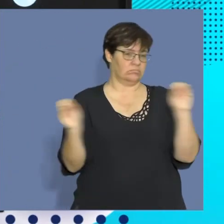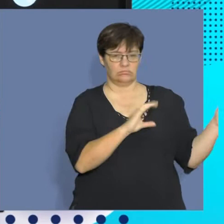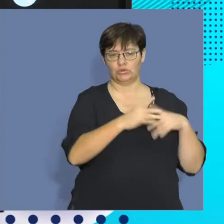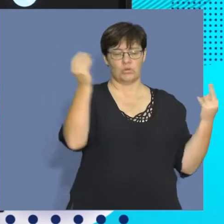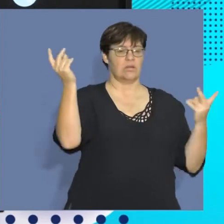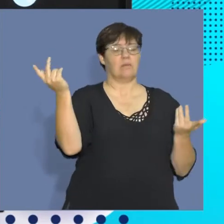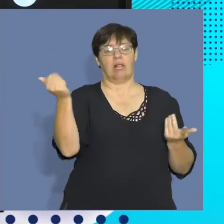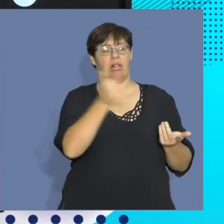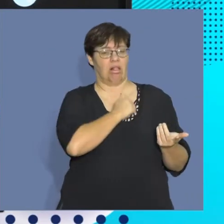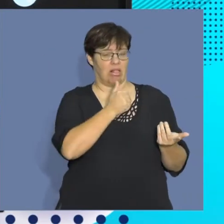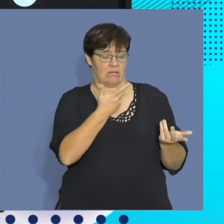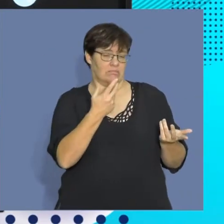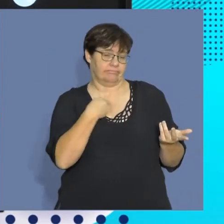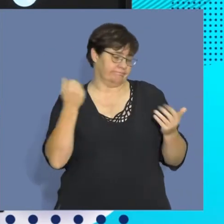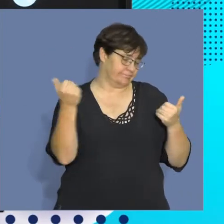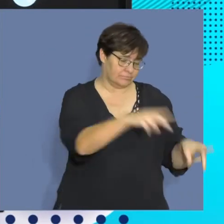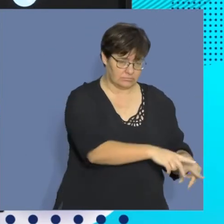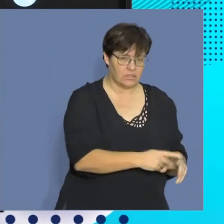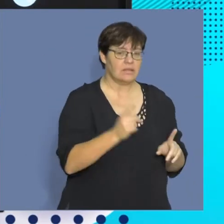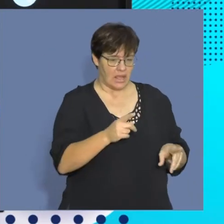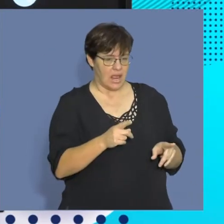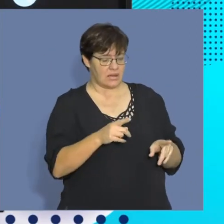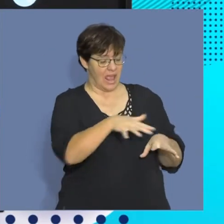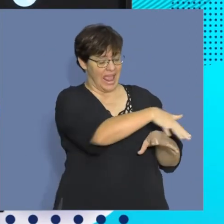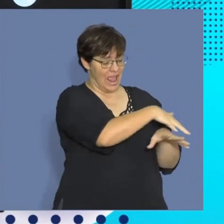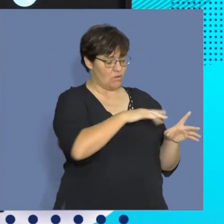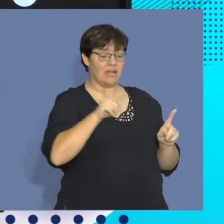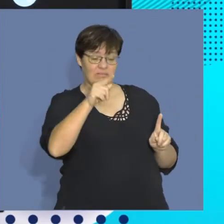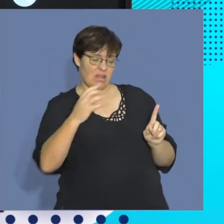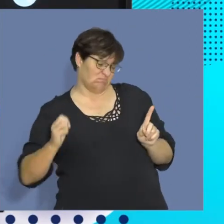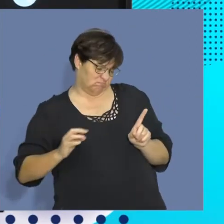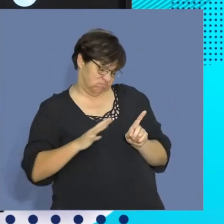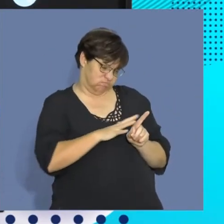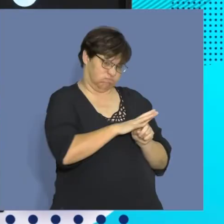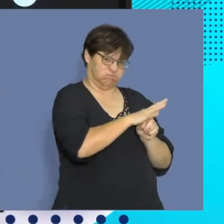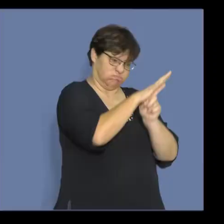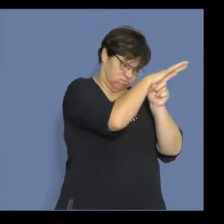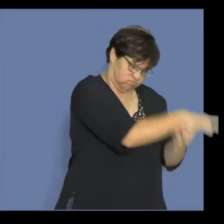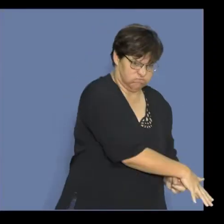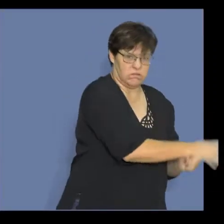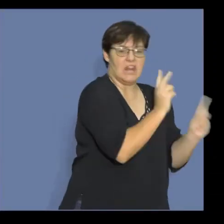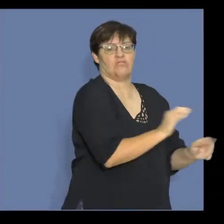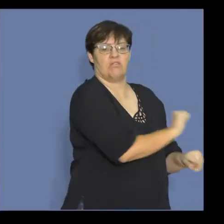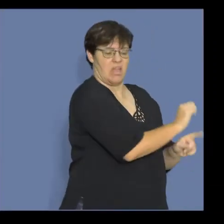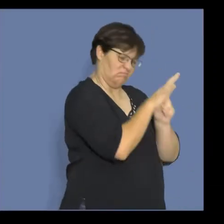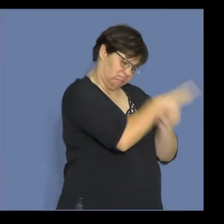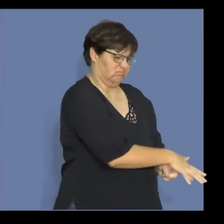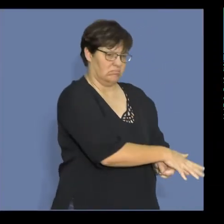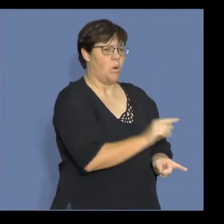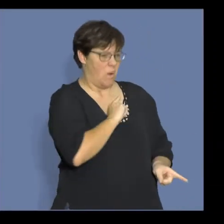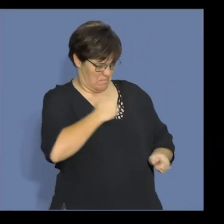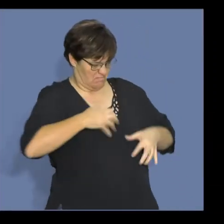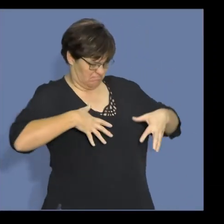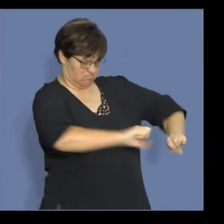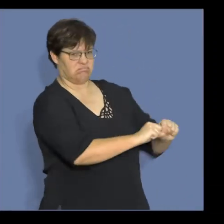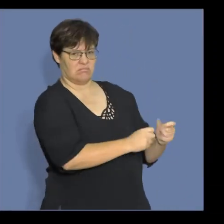area, not by choice, but carried into that area. And they inhabit that area, affecting the natural plants that live in that